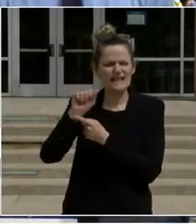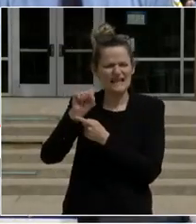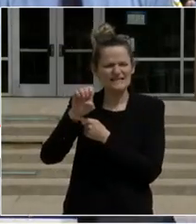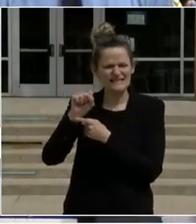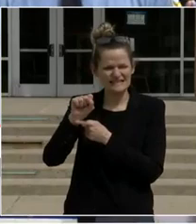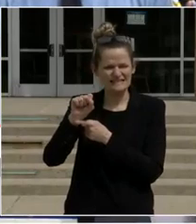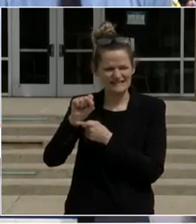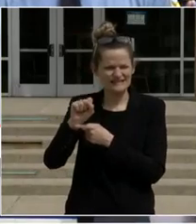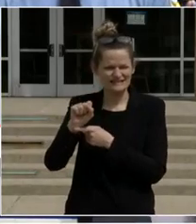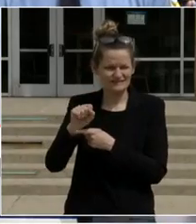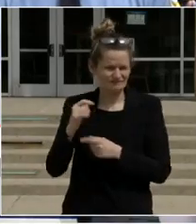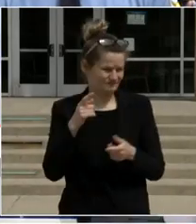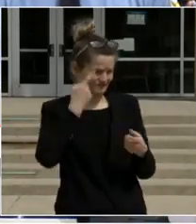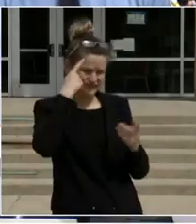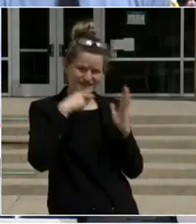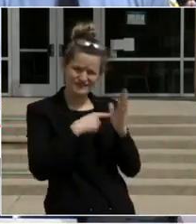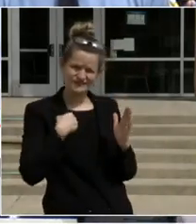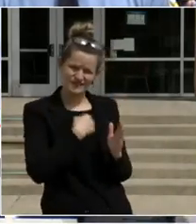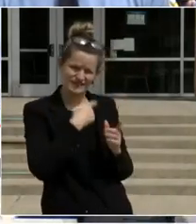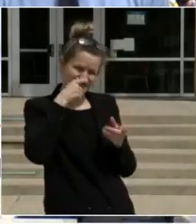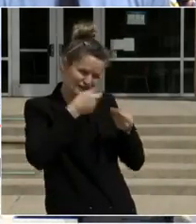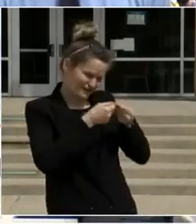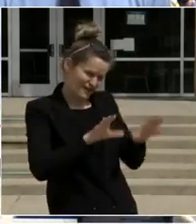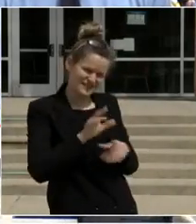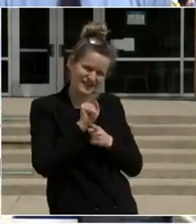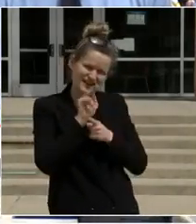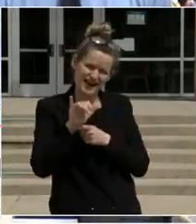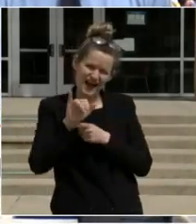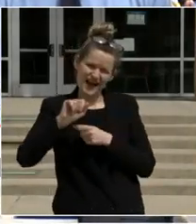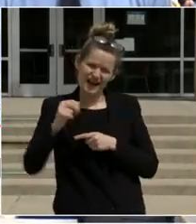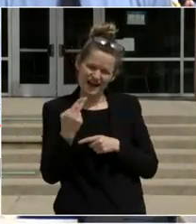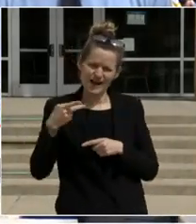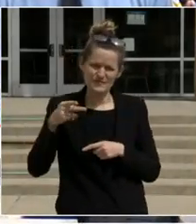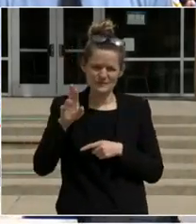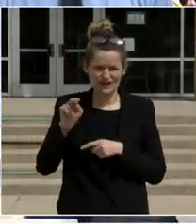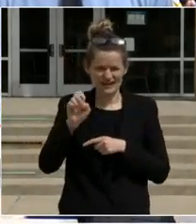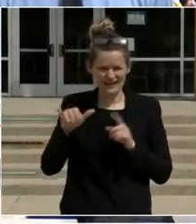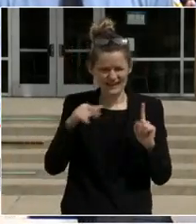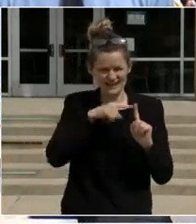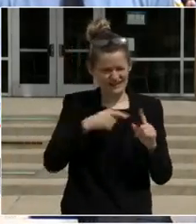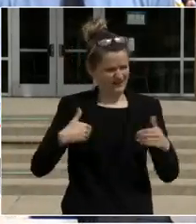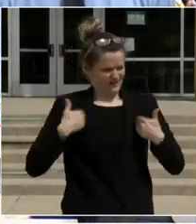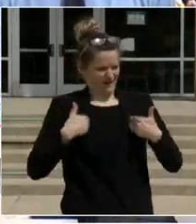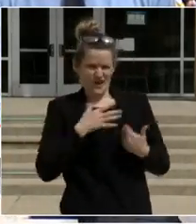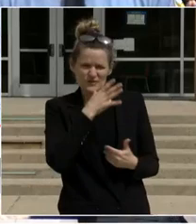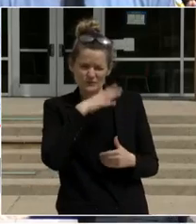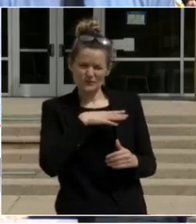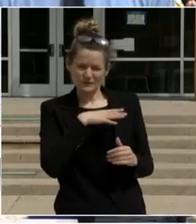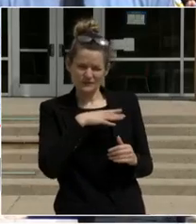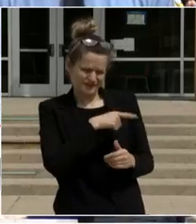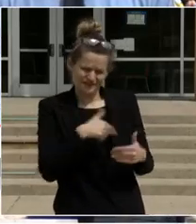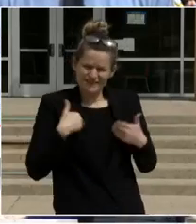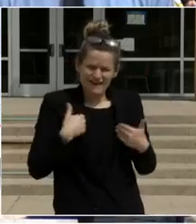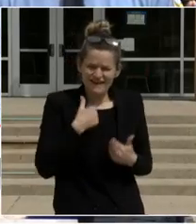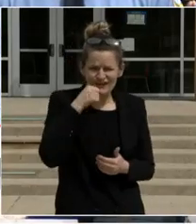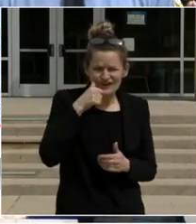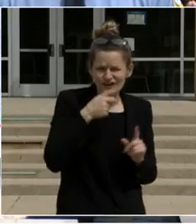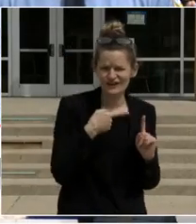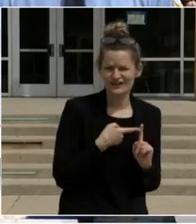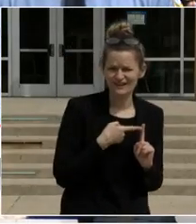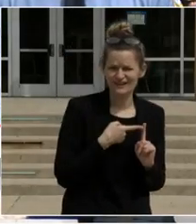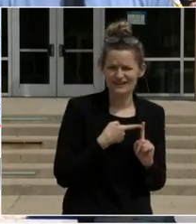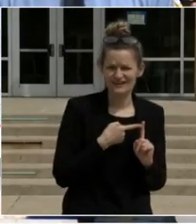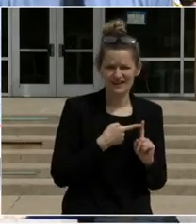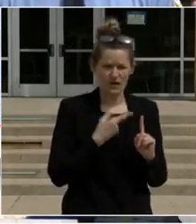was Nia Courtney. And the work that MPD was able to do with its partners and detectives